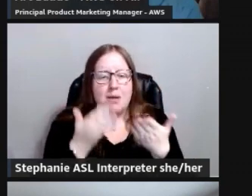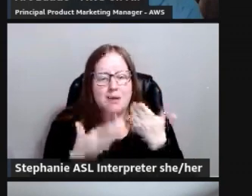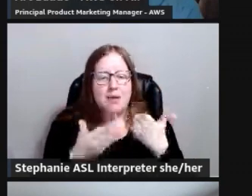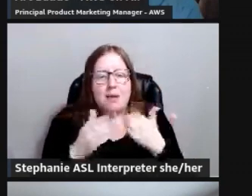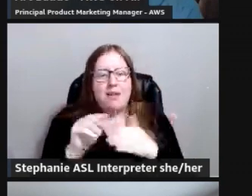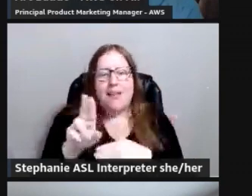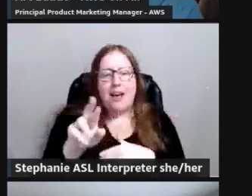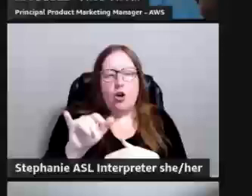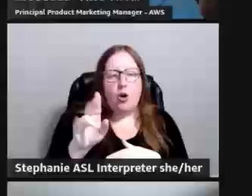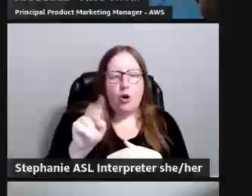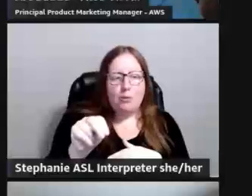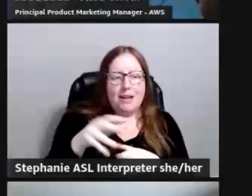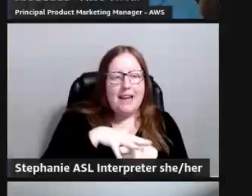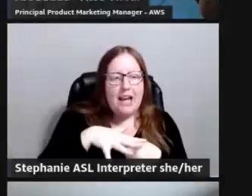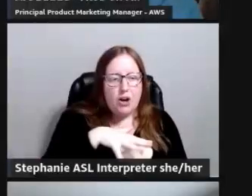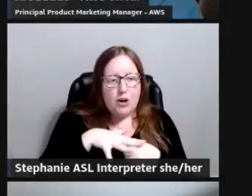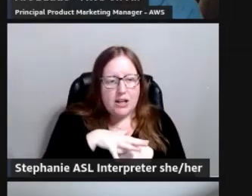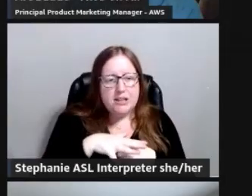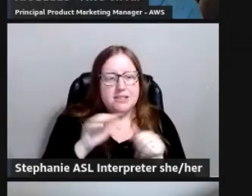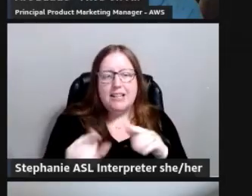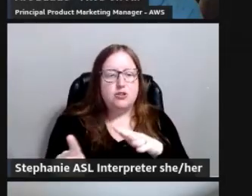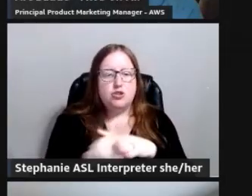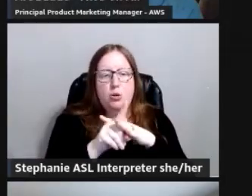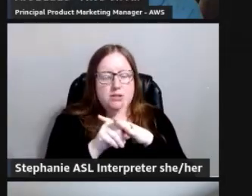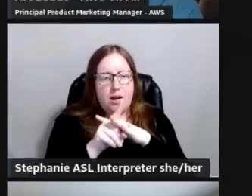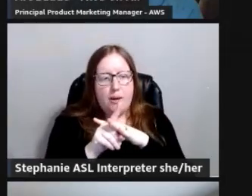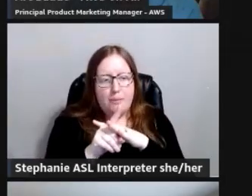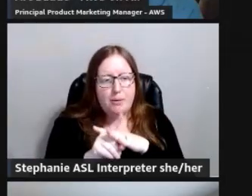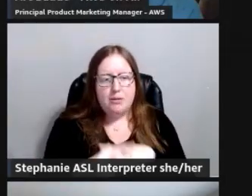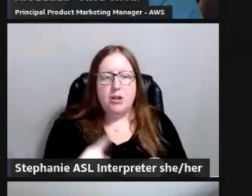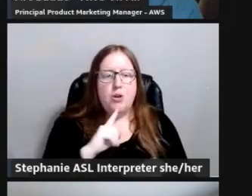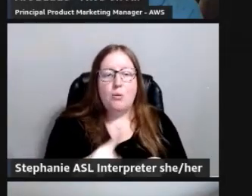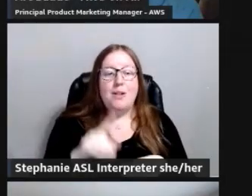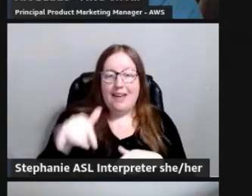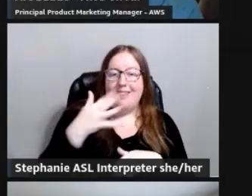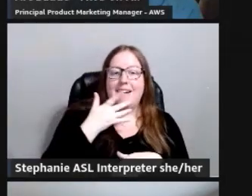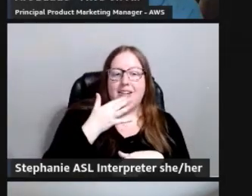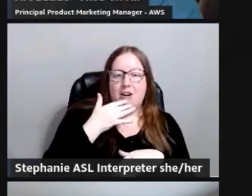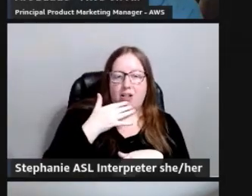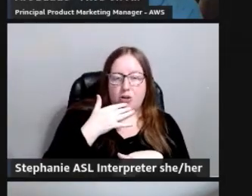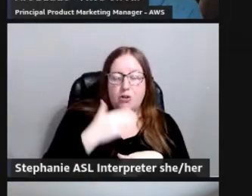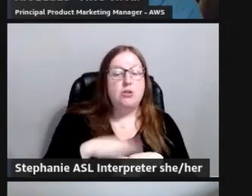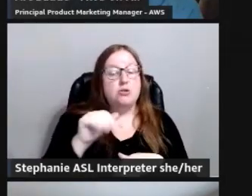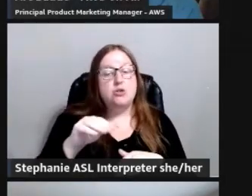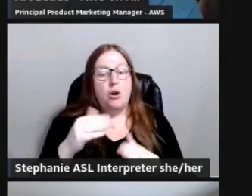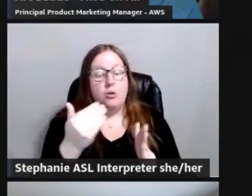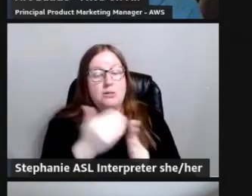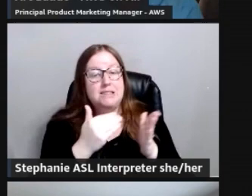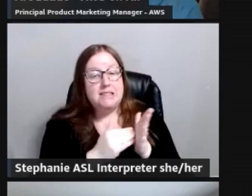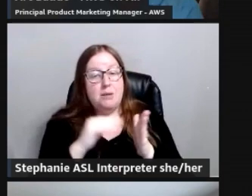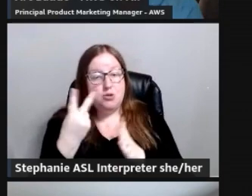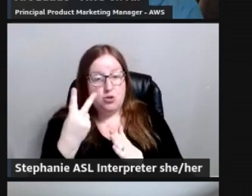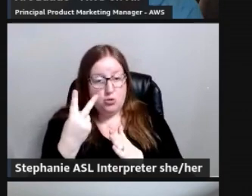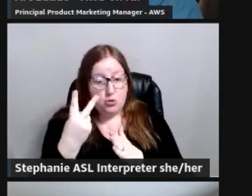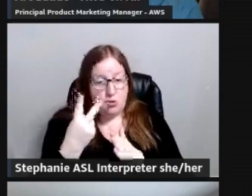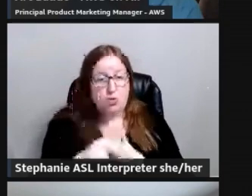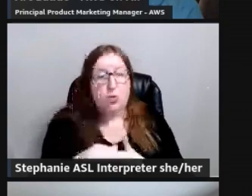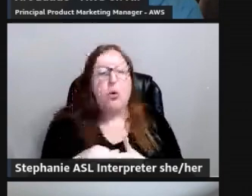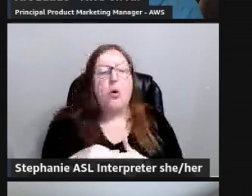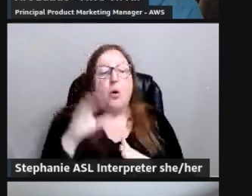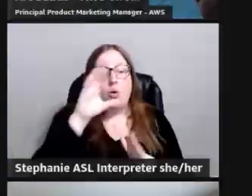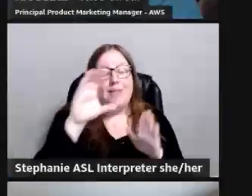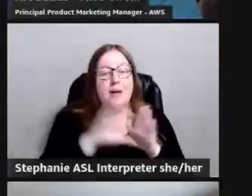areas or sand. It shows up in a muted color. So step 2 is to do some image processing. We're going to do some image processing in the